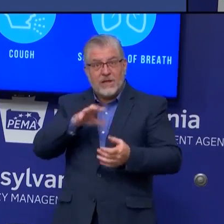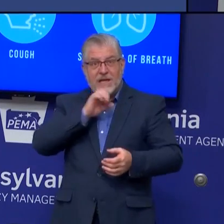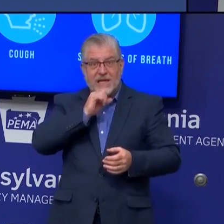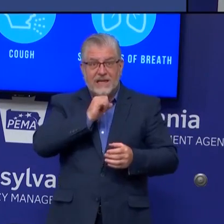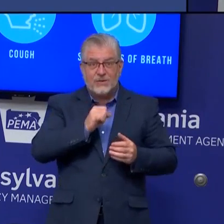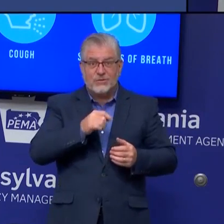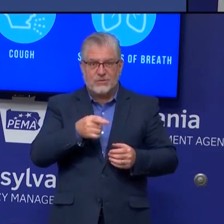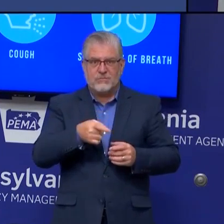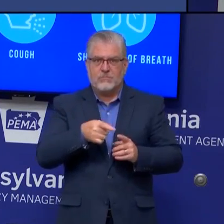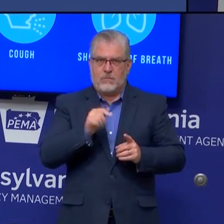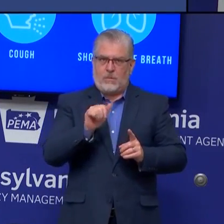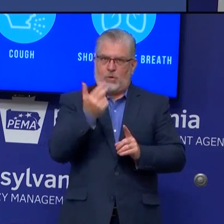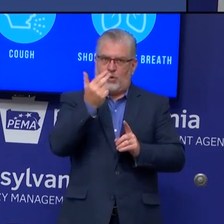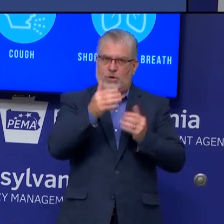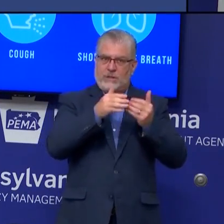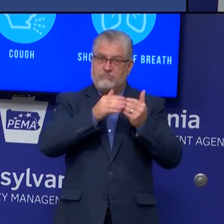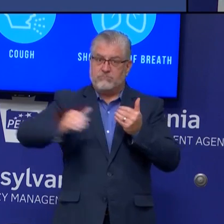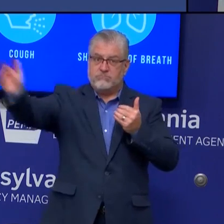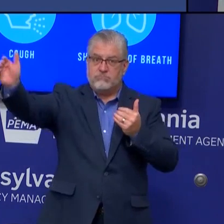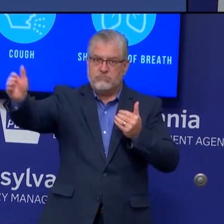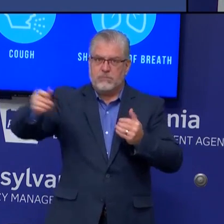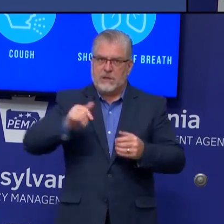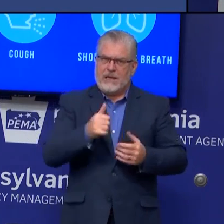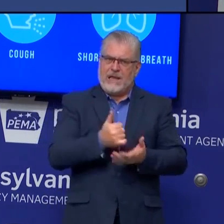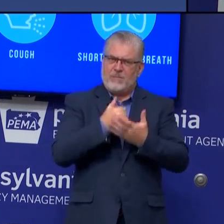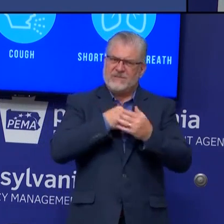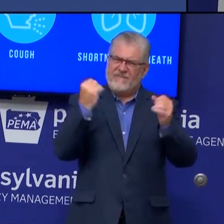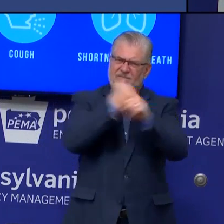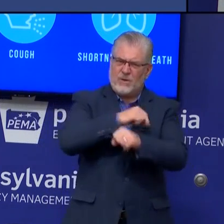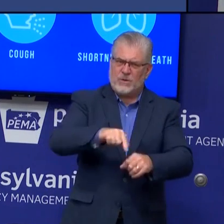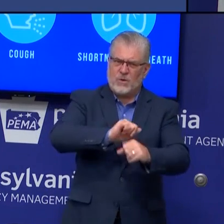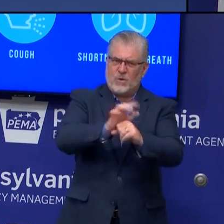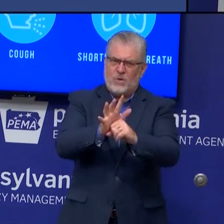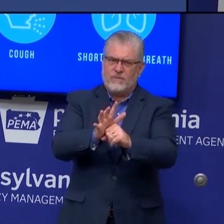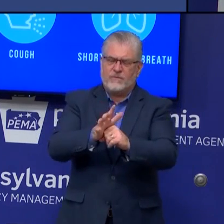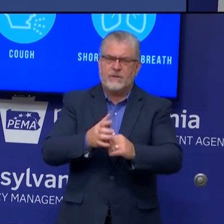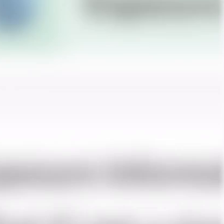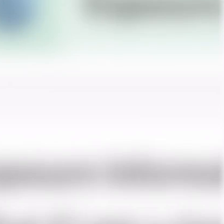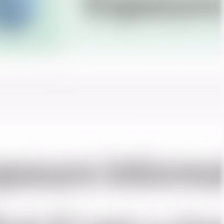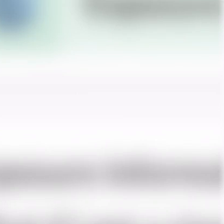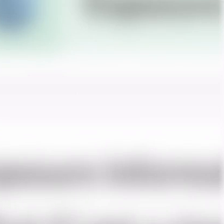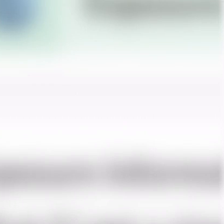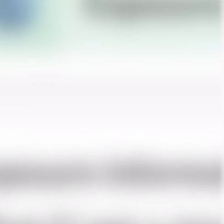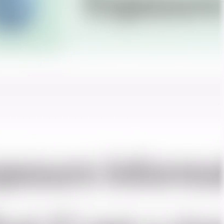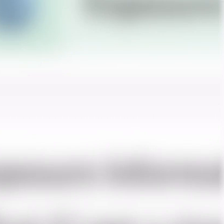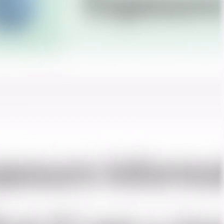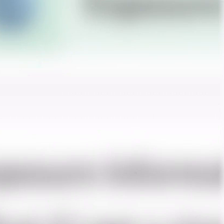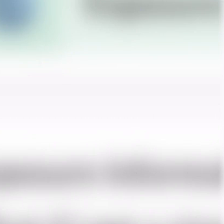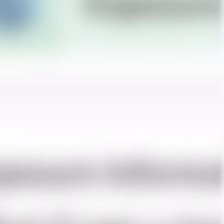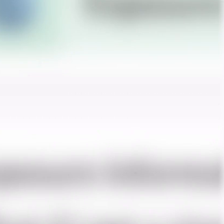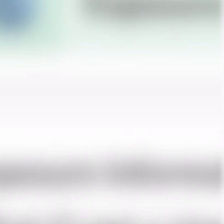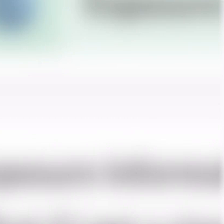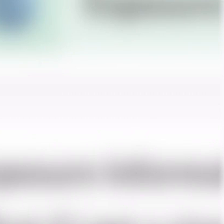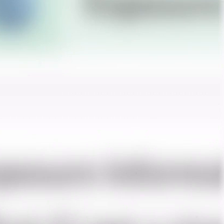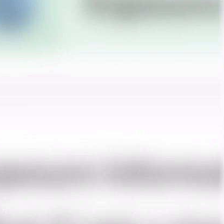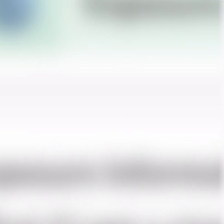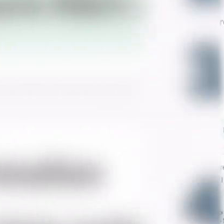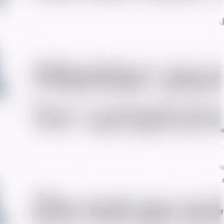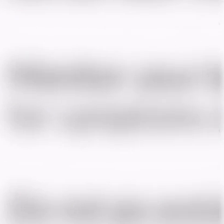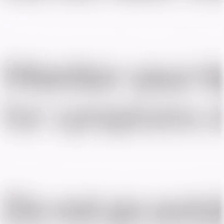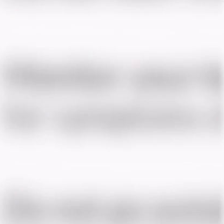in contact tracing that occurs in their schools if a positive case is identified. The young teens can only use the app with